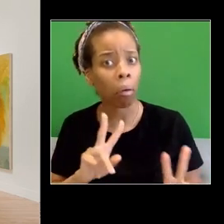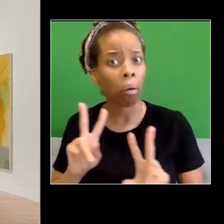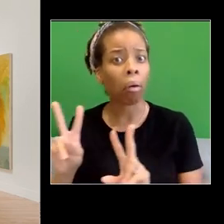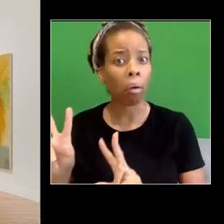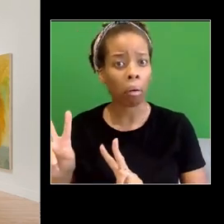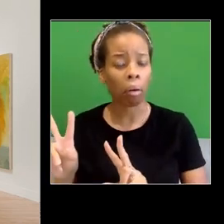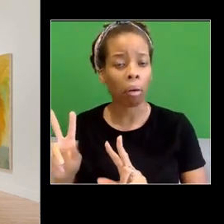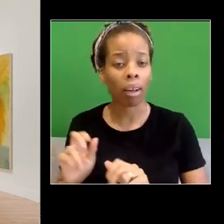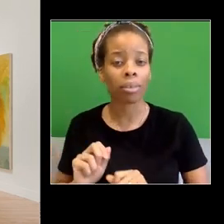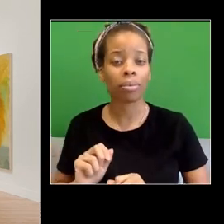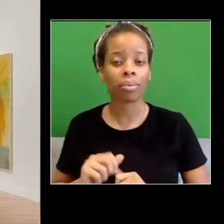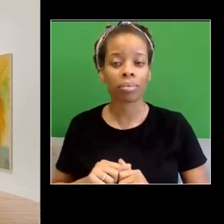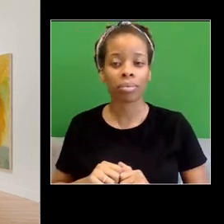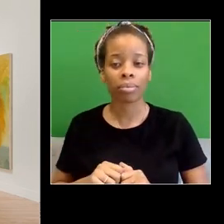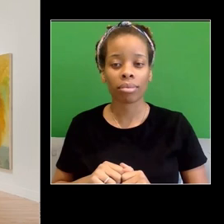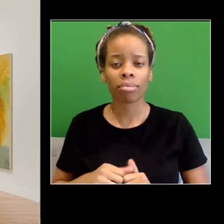me,